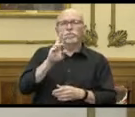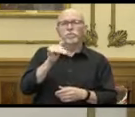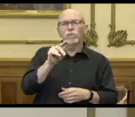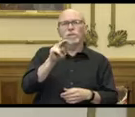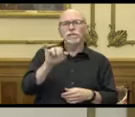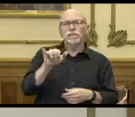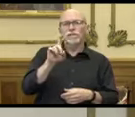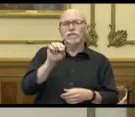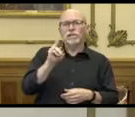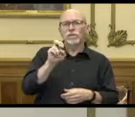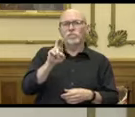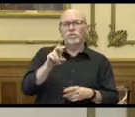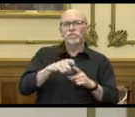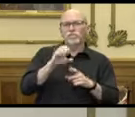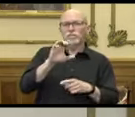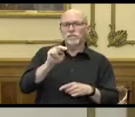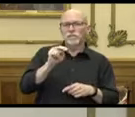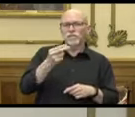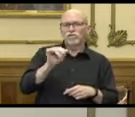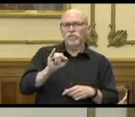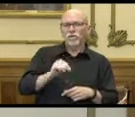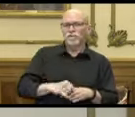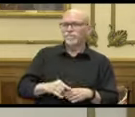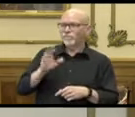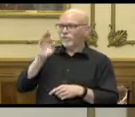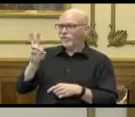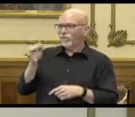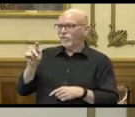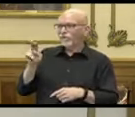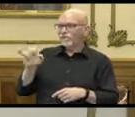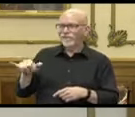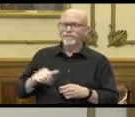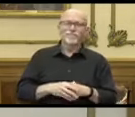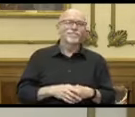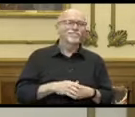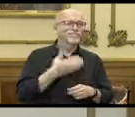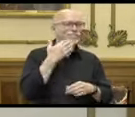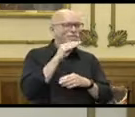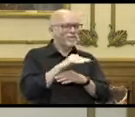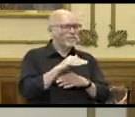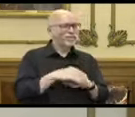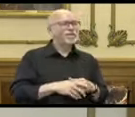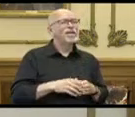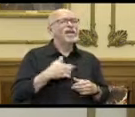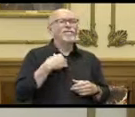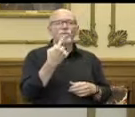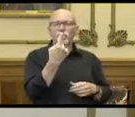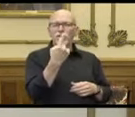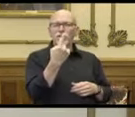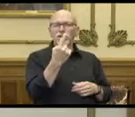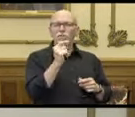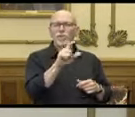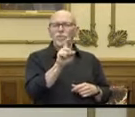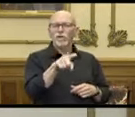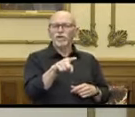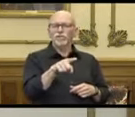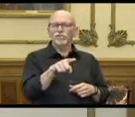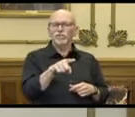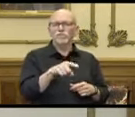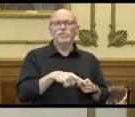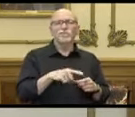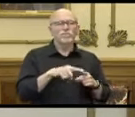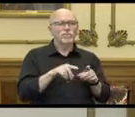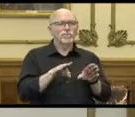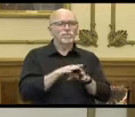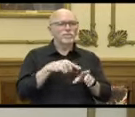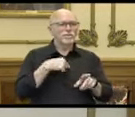Downard, CNHI. Sure. Good afternoon, Whitney. Good afternoon. I just have one really quick question to end us